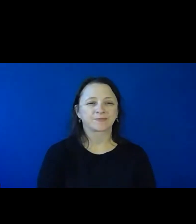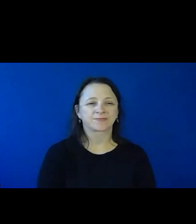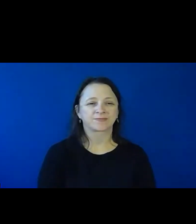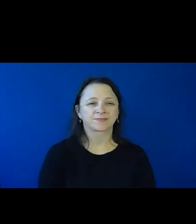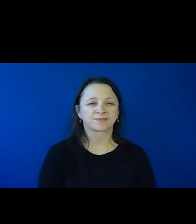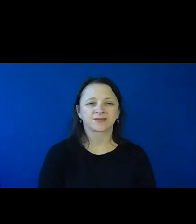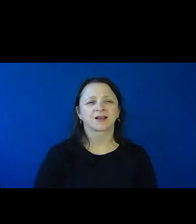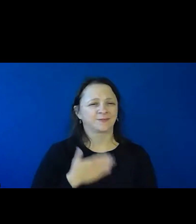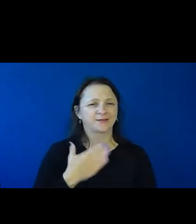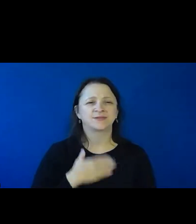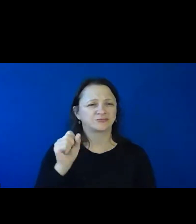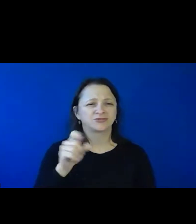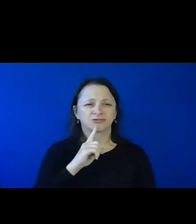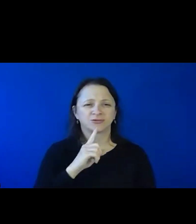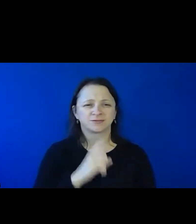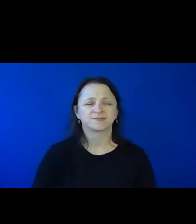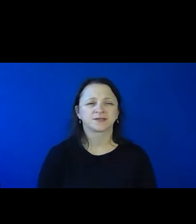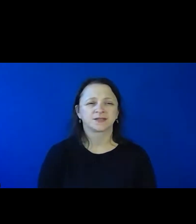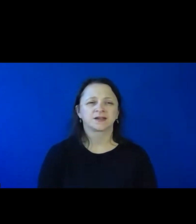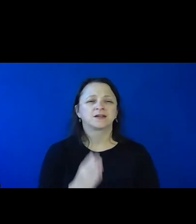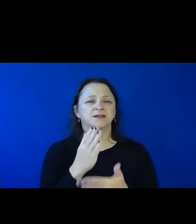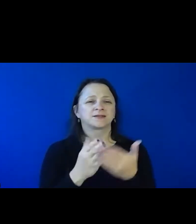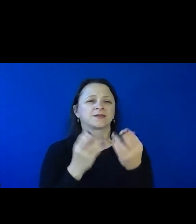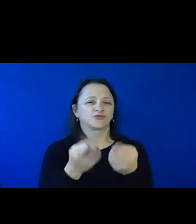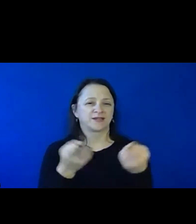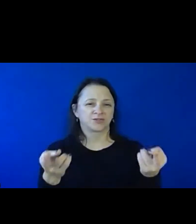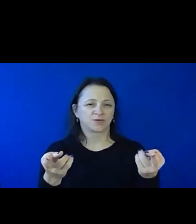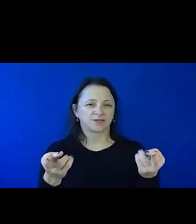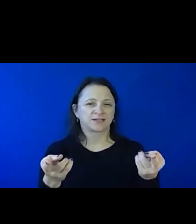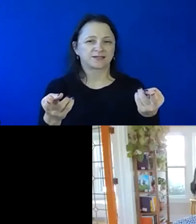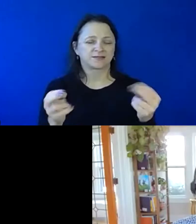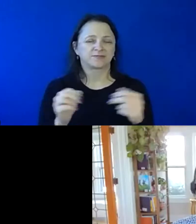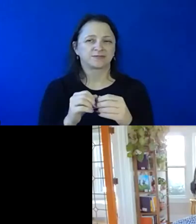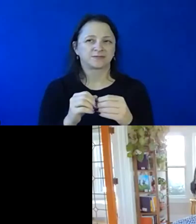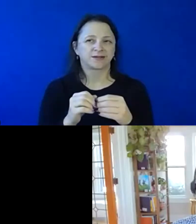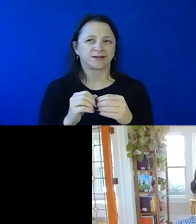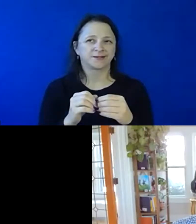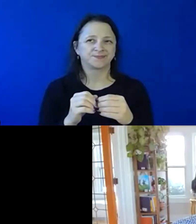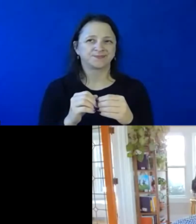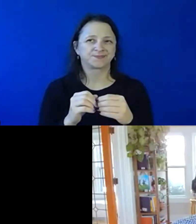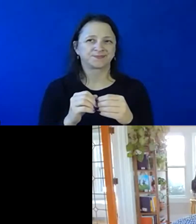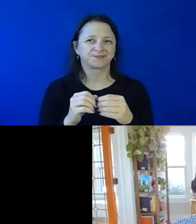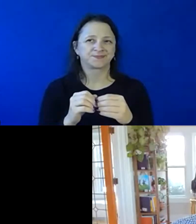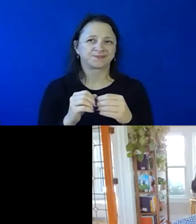I'd be happy to. So some of these resources that we're kind of asked about with regard to,